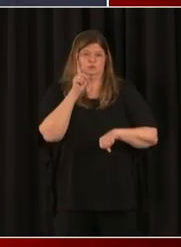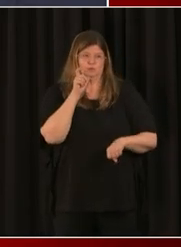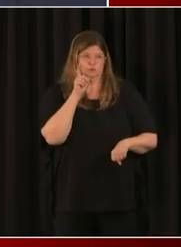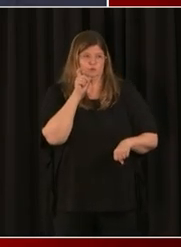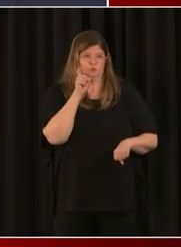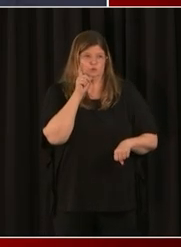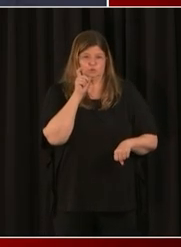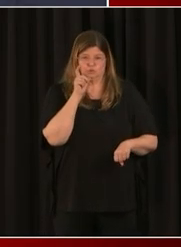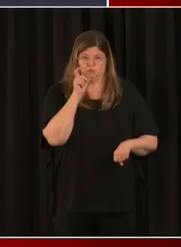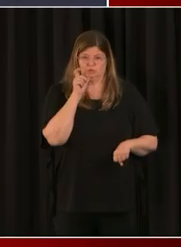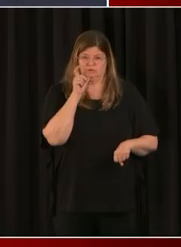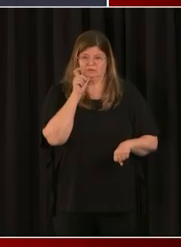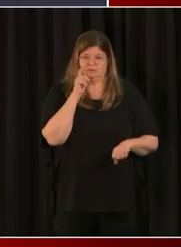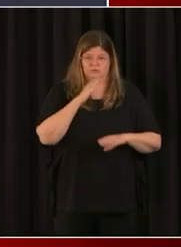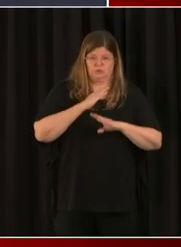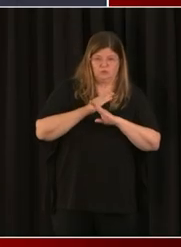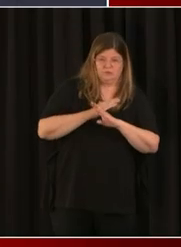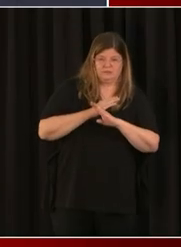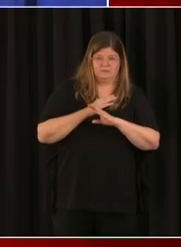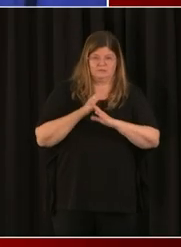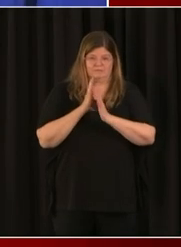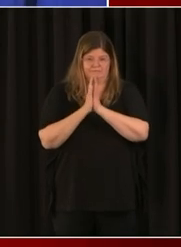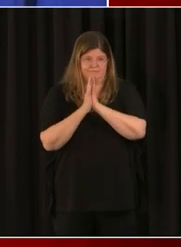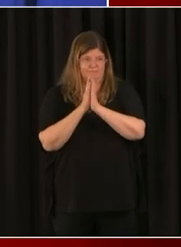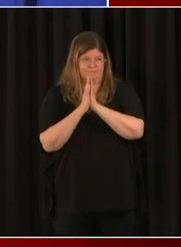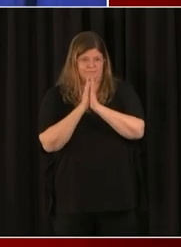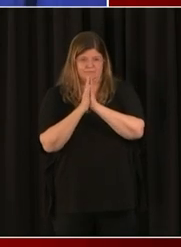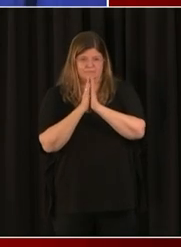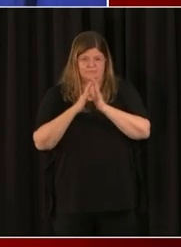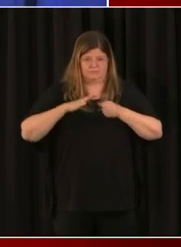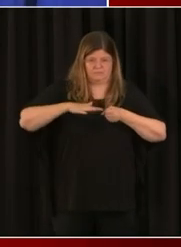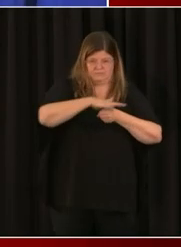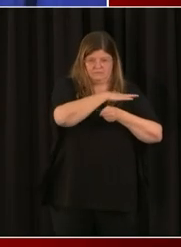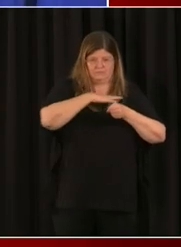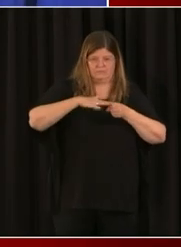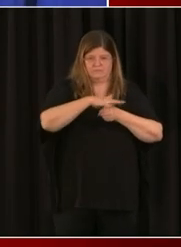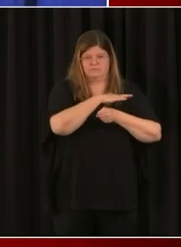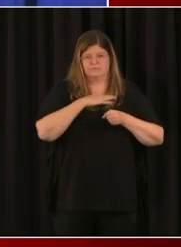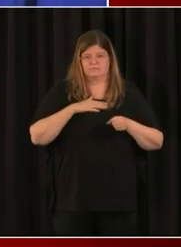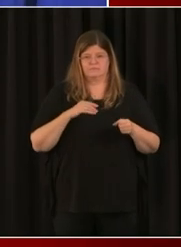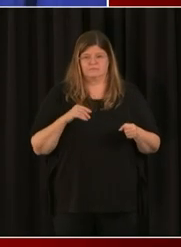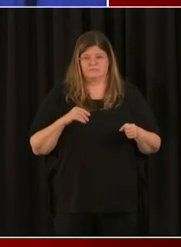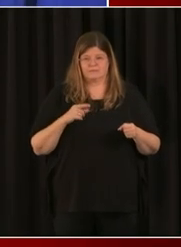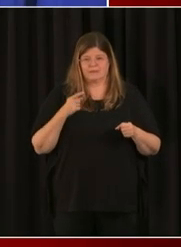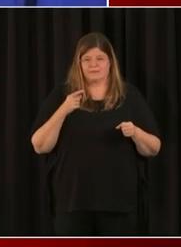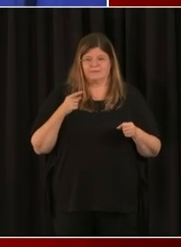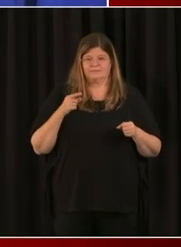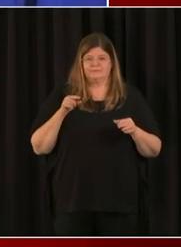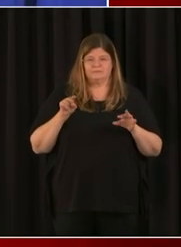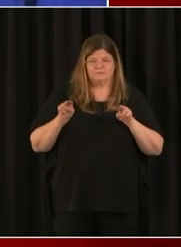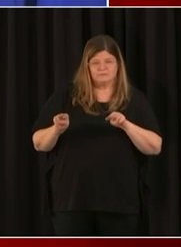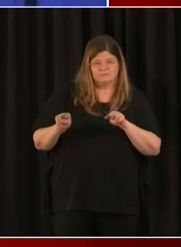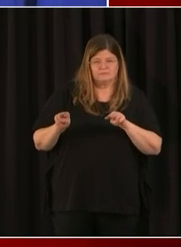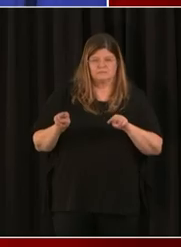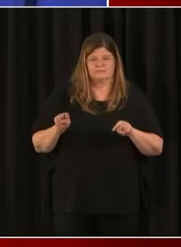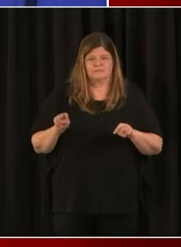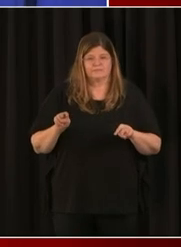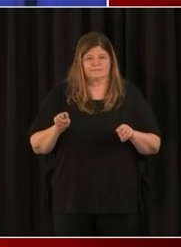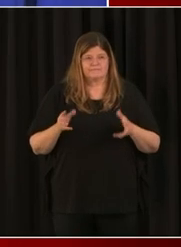this the restricted traffic area, to be mindful